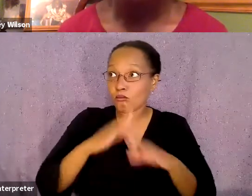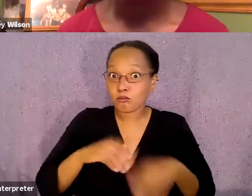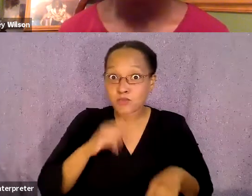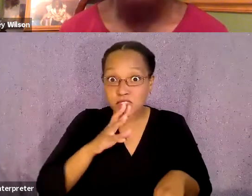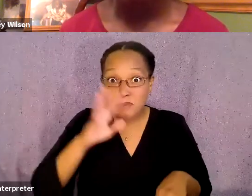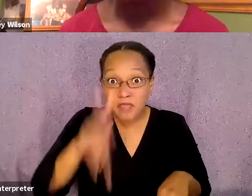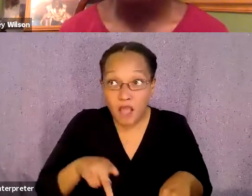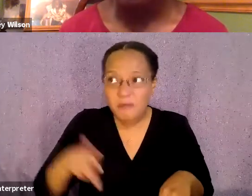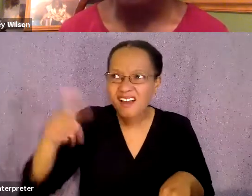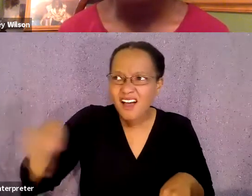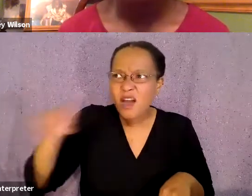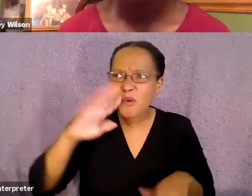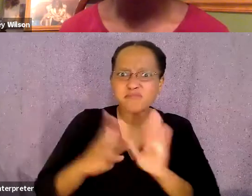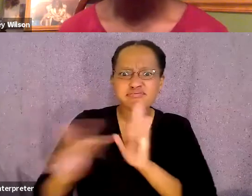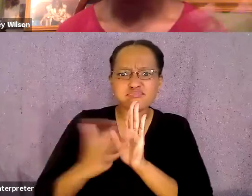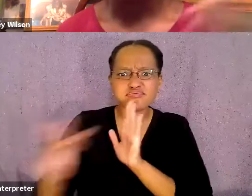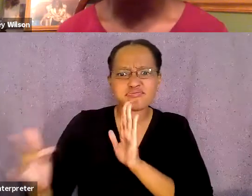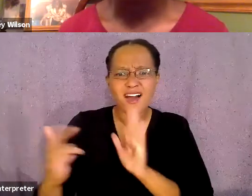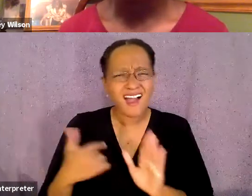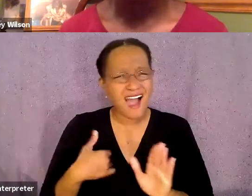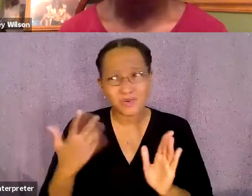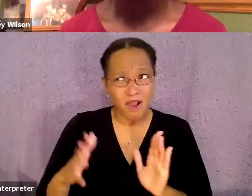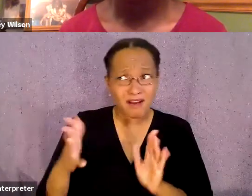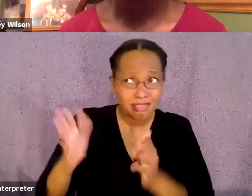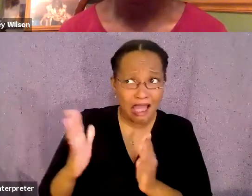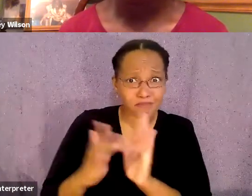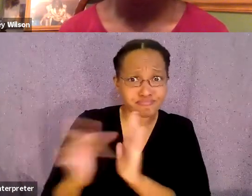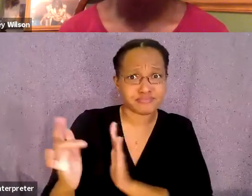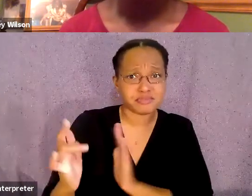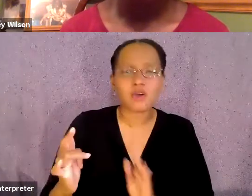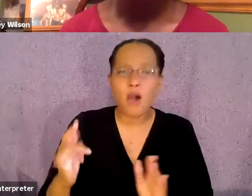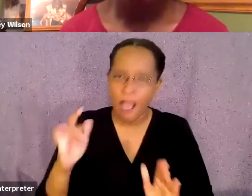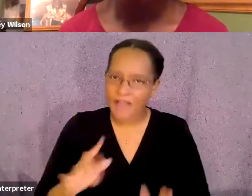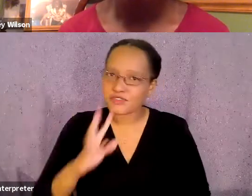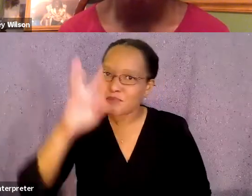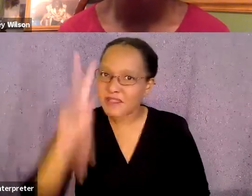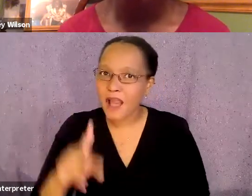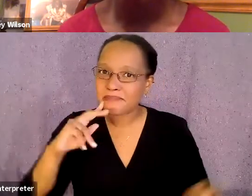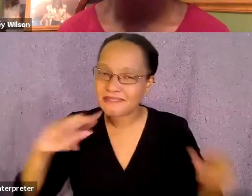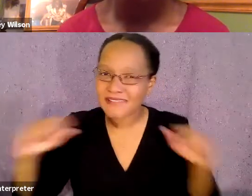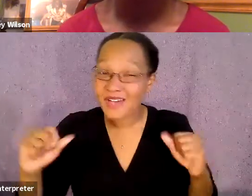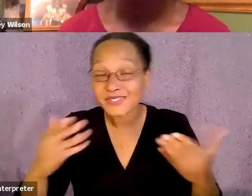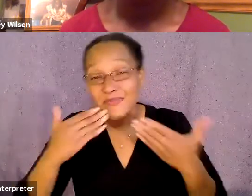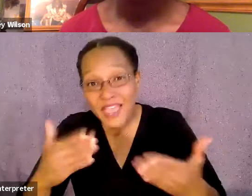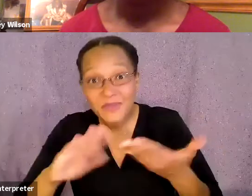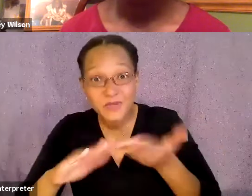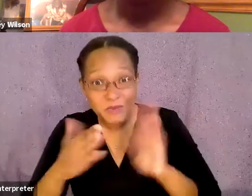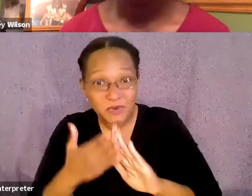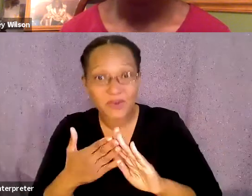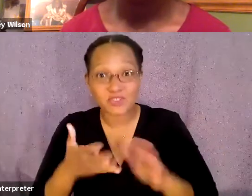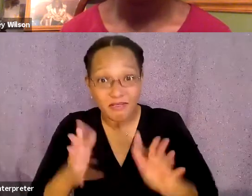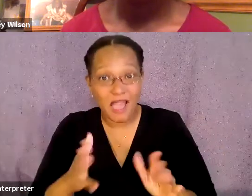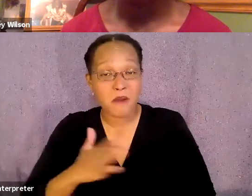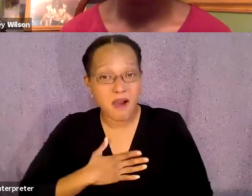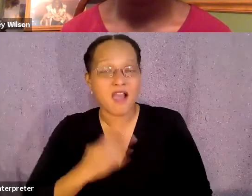treat me like crap. So let me be loud. So thank you, community, for being how you are, to really allow my voice to get